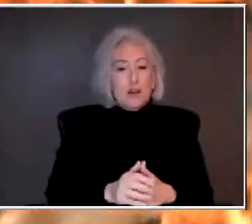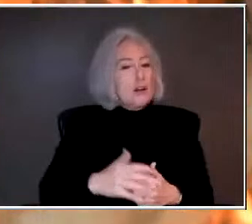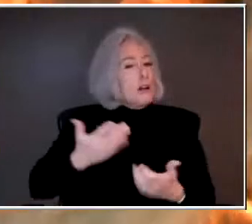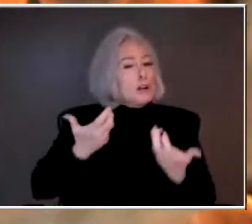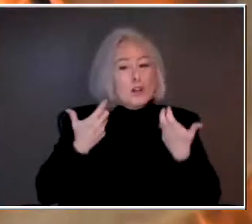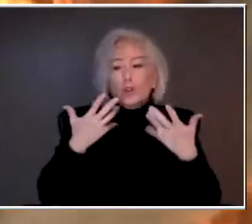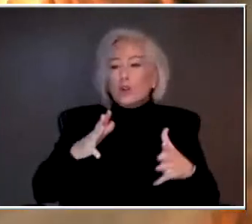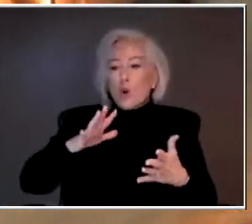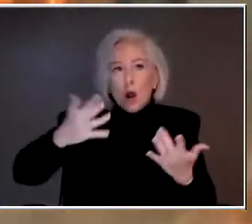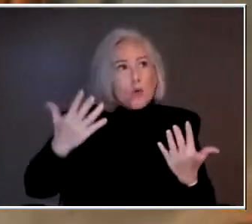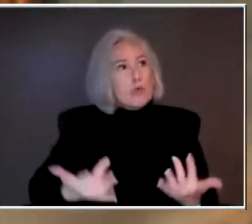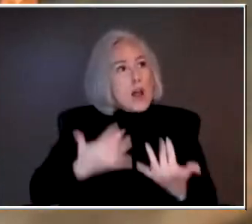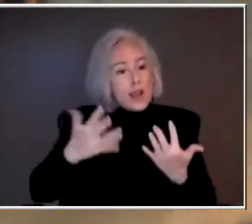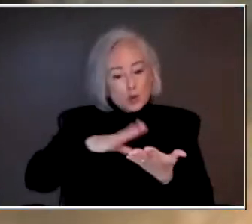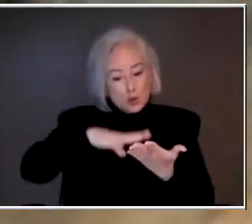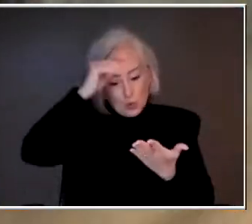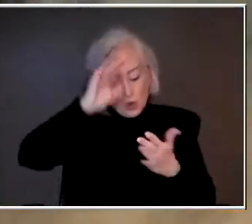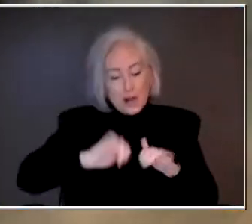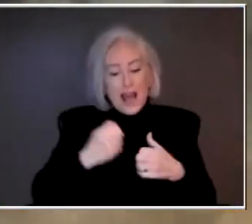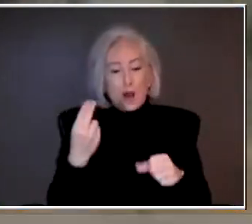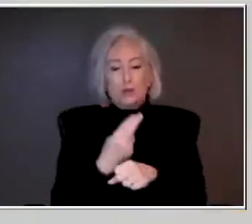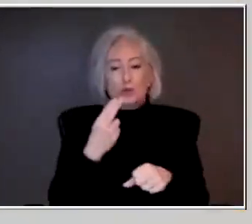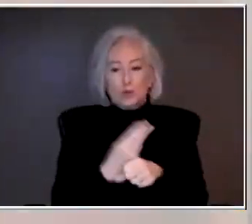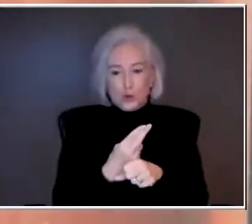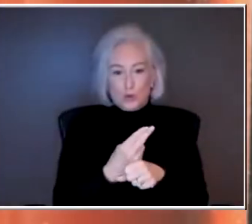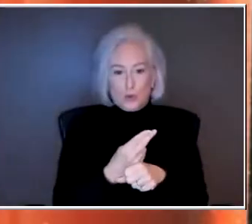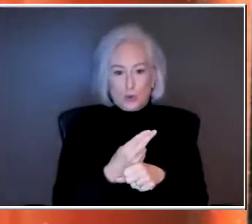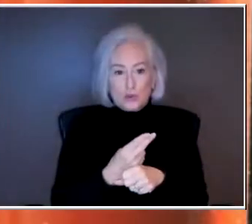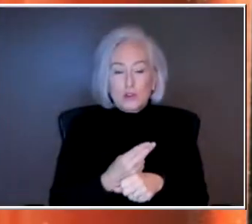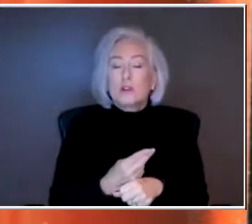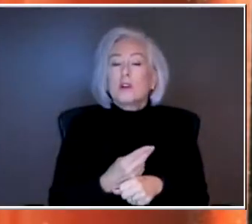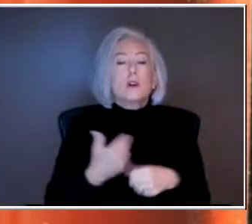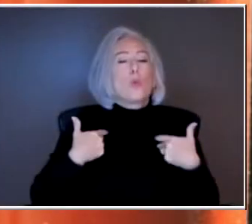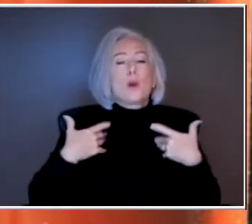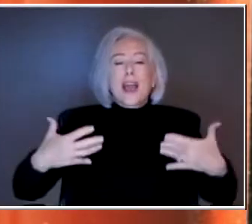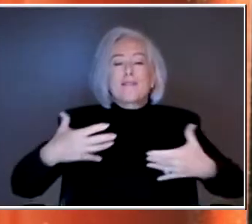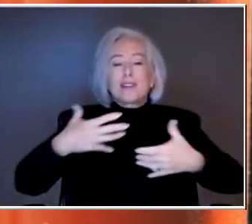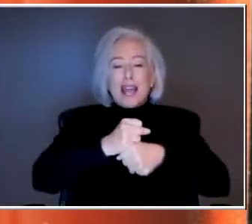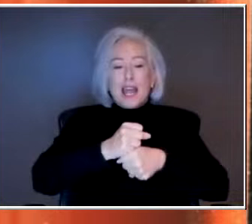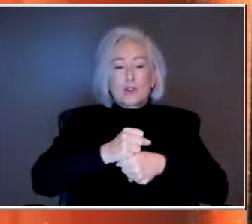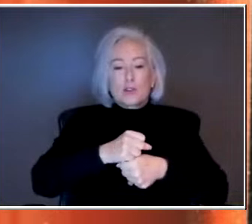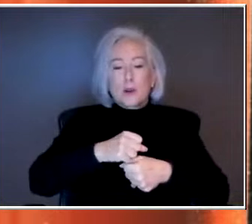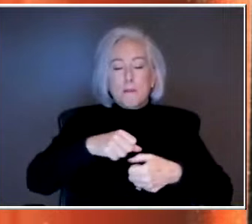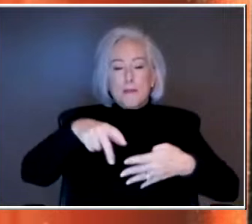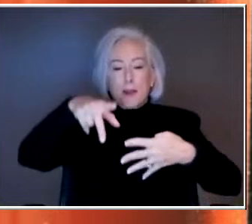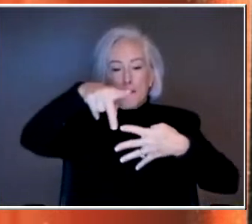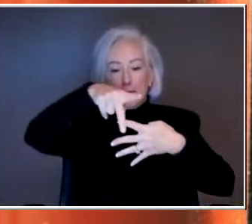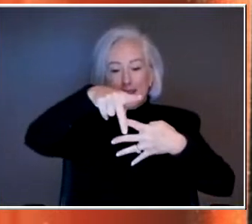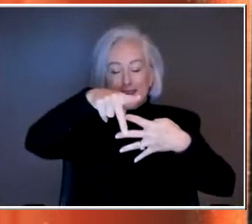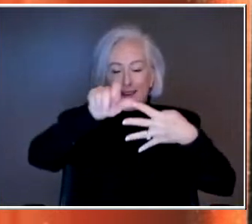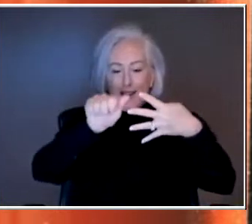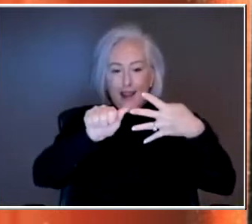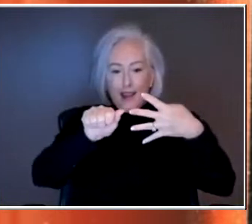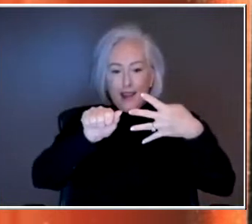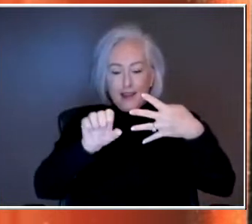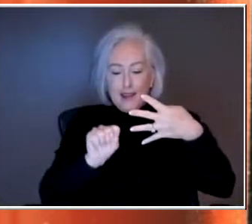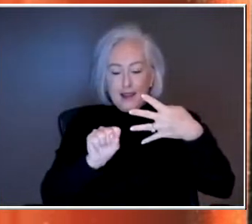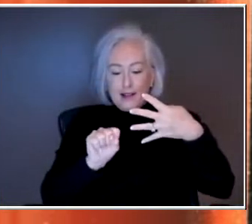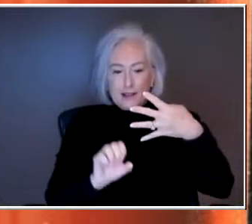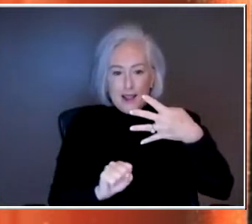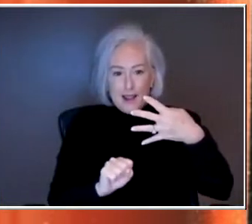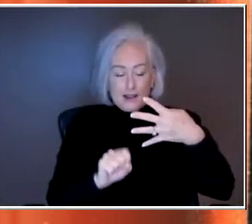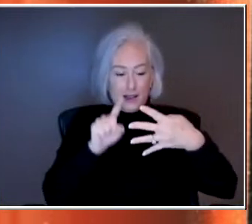moment. So a very simple acronym to think about: PASS, P-A-S-S. Pull the